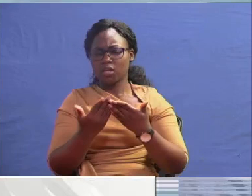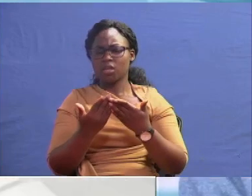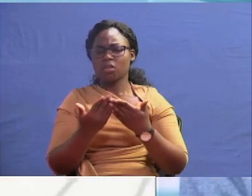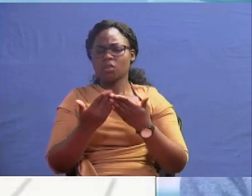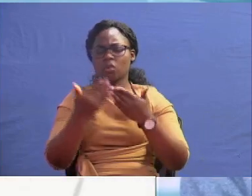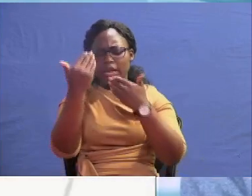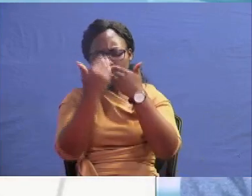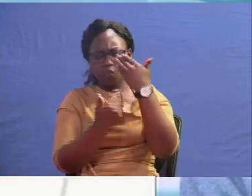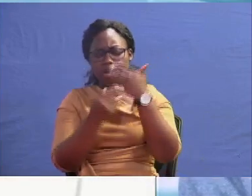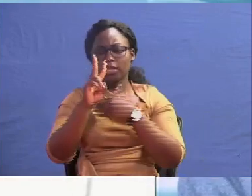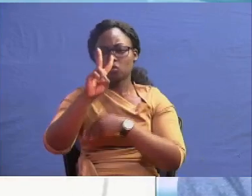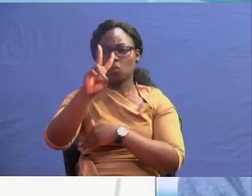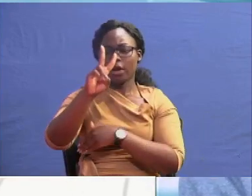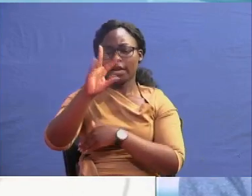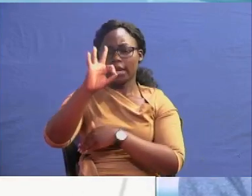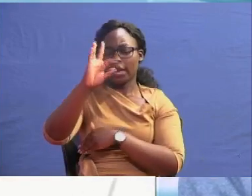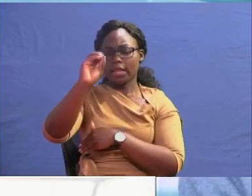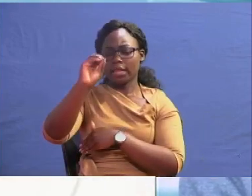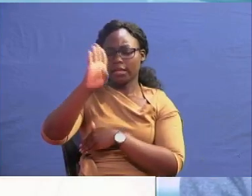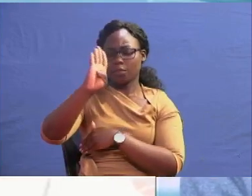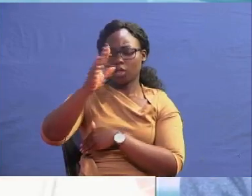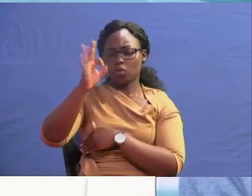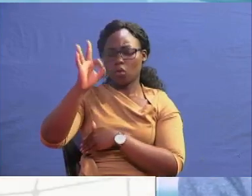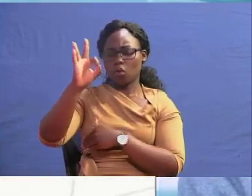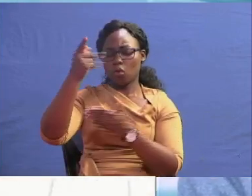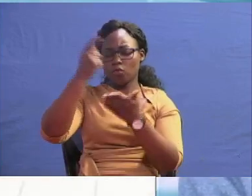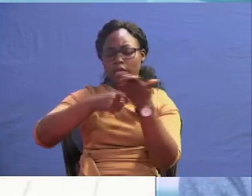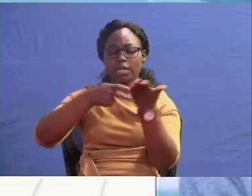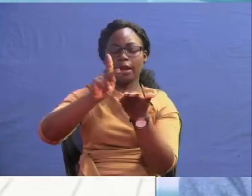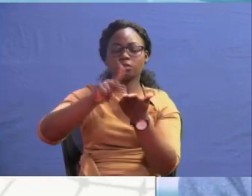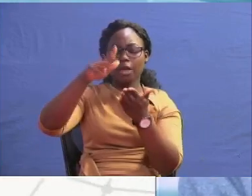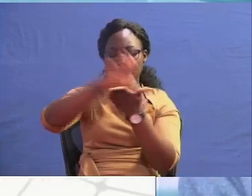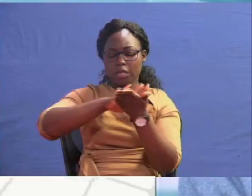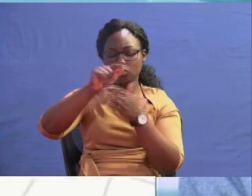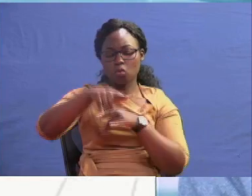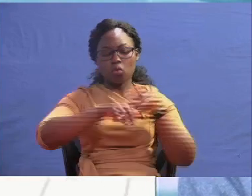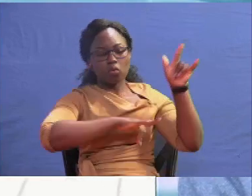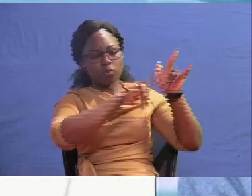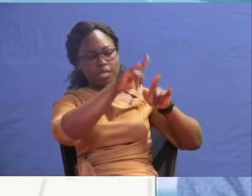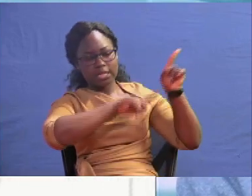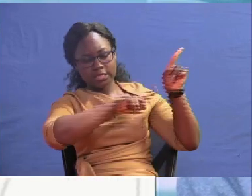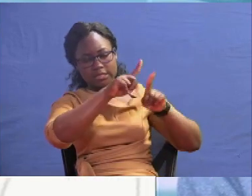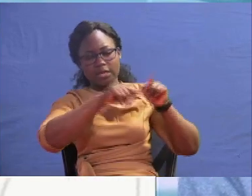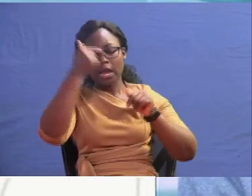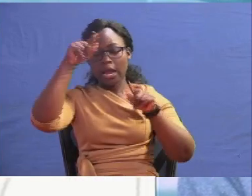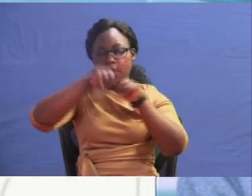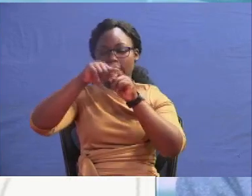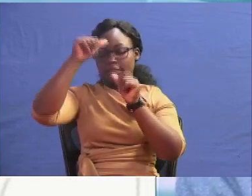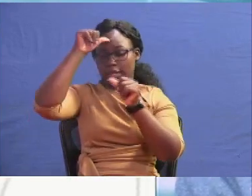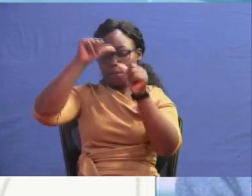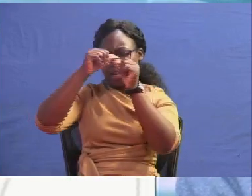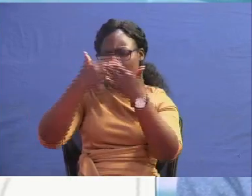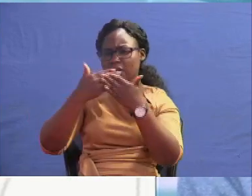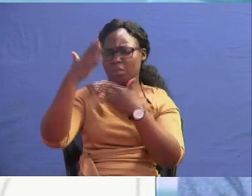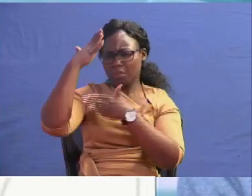cut 230 billion of the taxpayers' money based on these travels. And I recall the president saying that